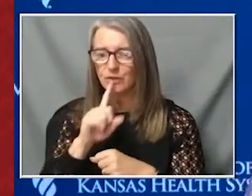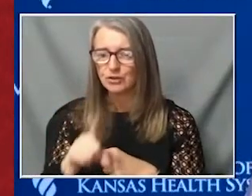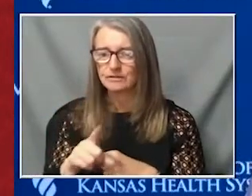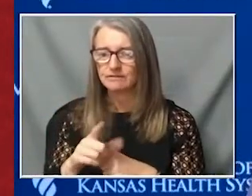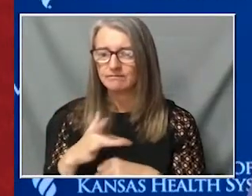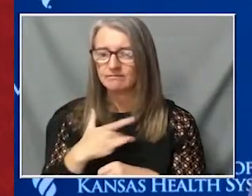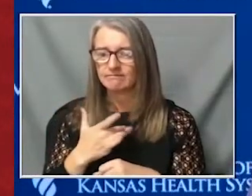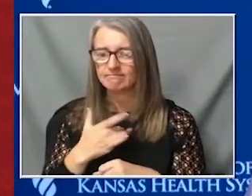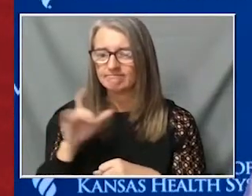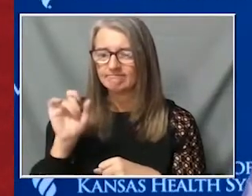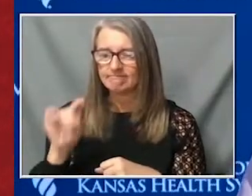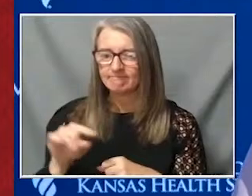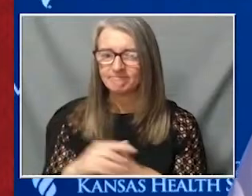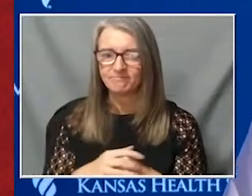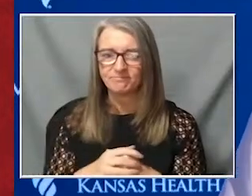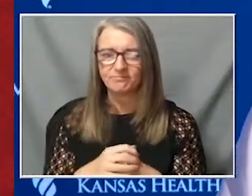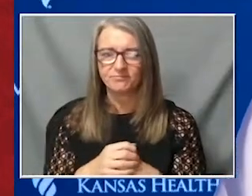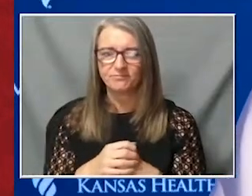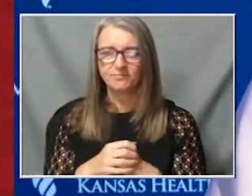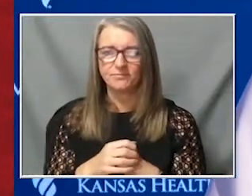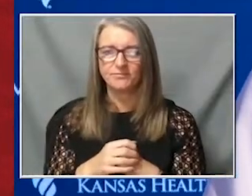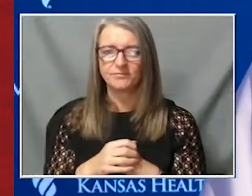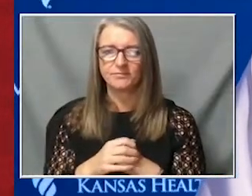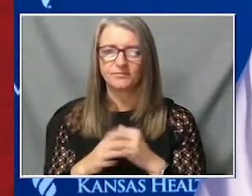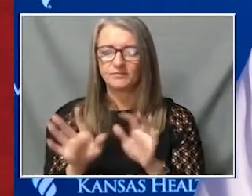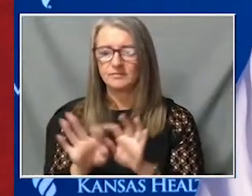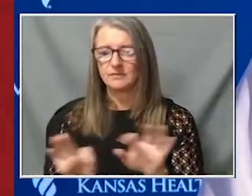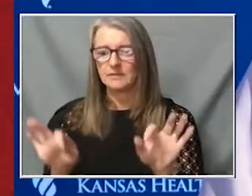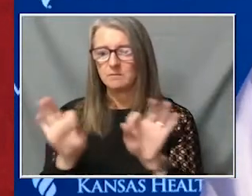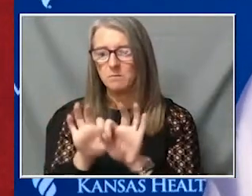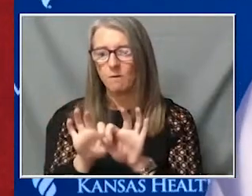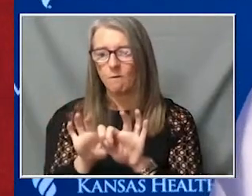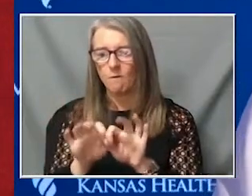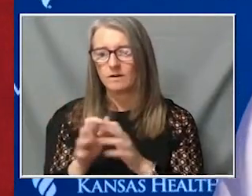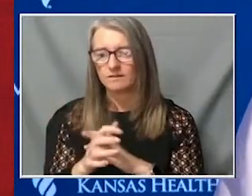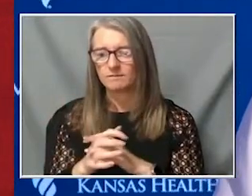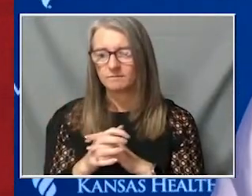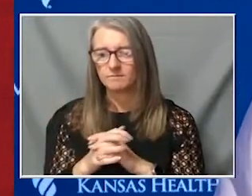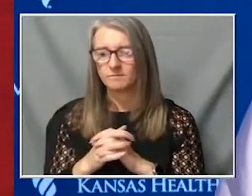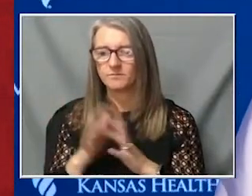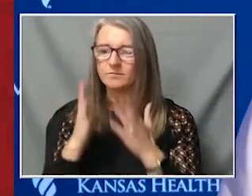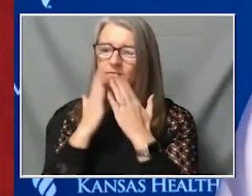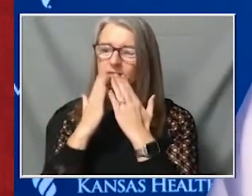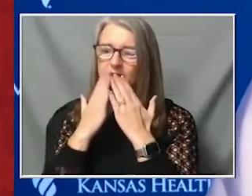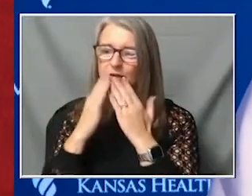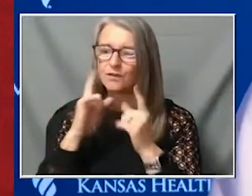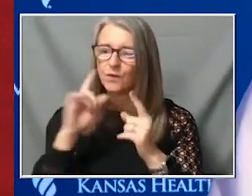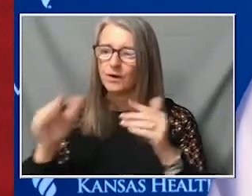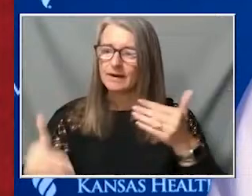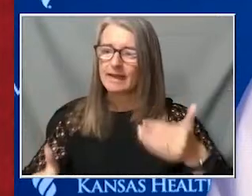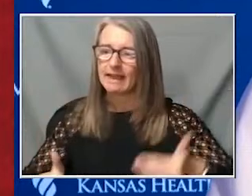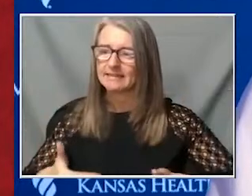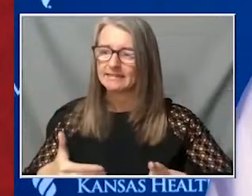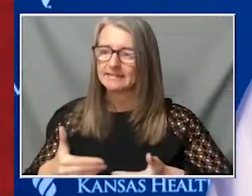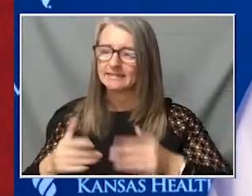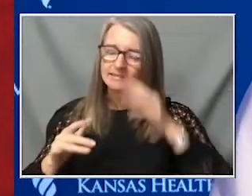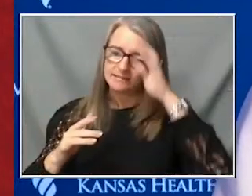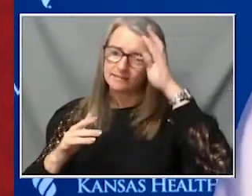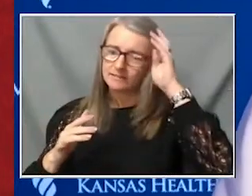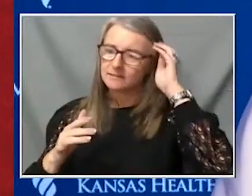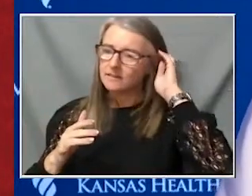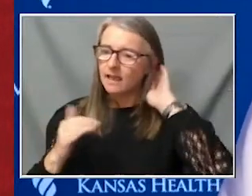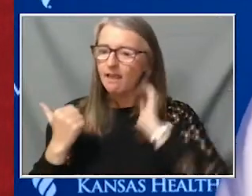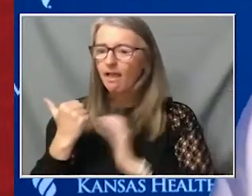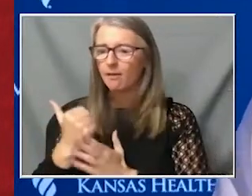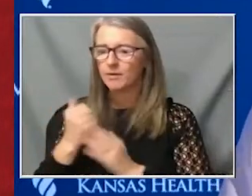spot, but that's what we do, I right? think it's good. I Let's think do it. it's quite important for sure. Again, thank you to our guests and kind of getting this message out there. Just